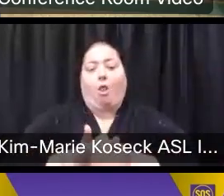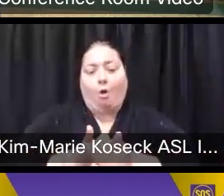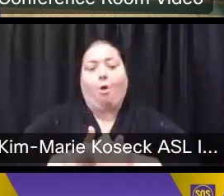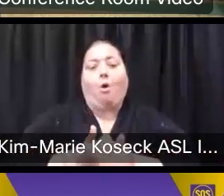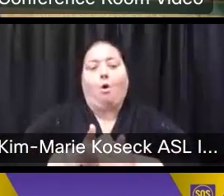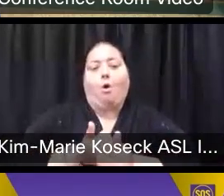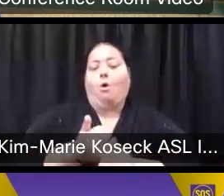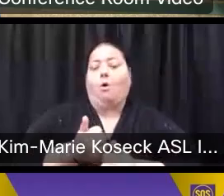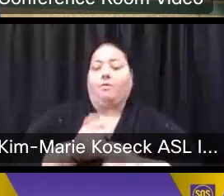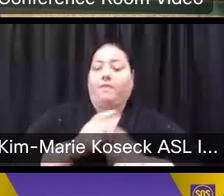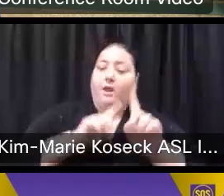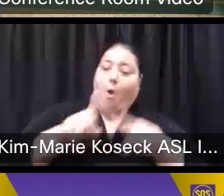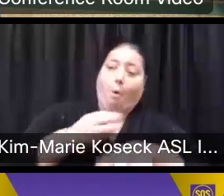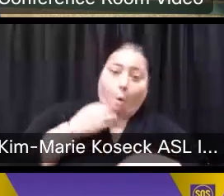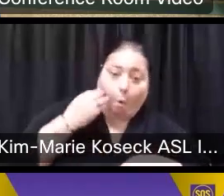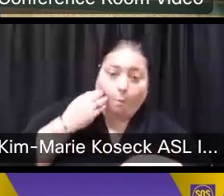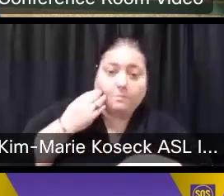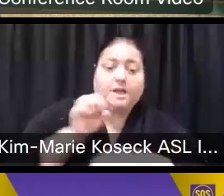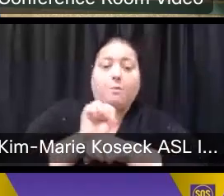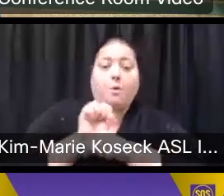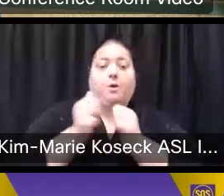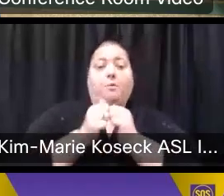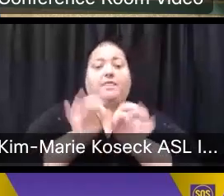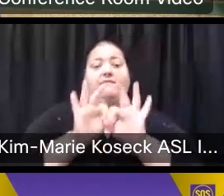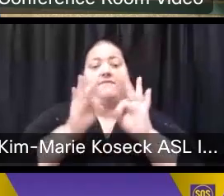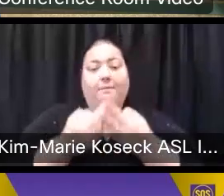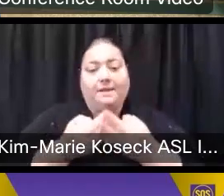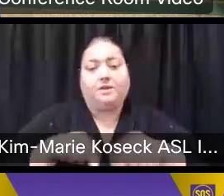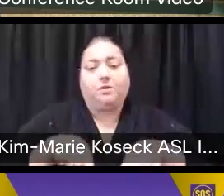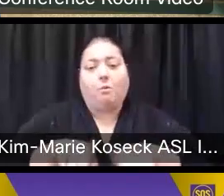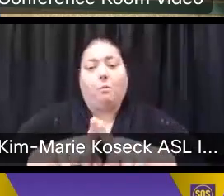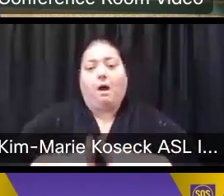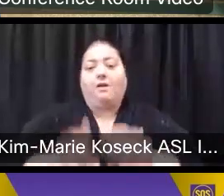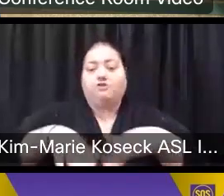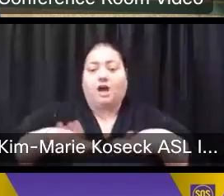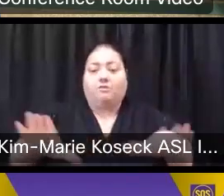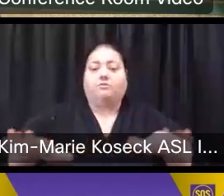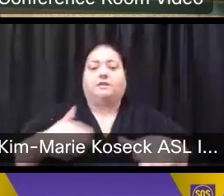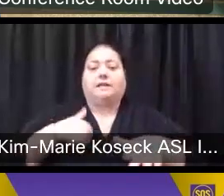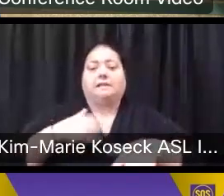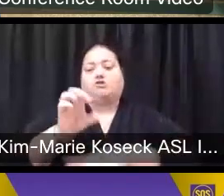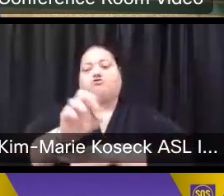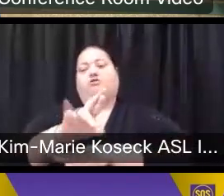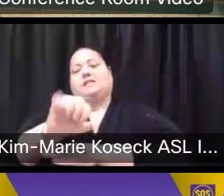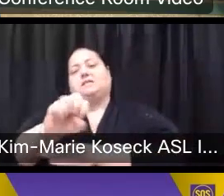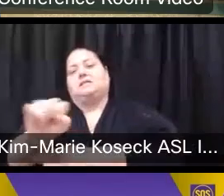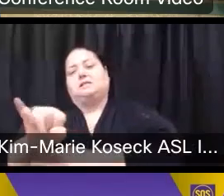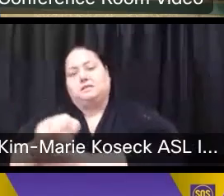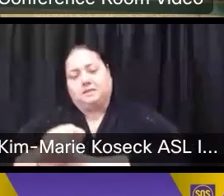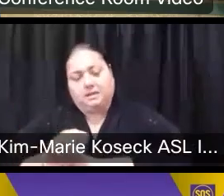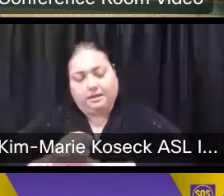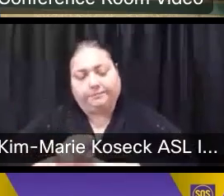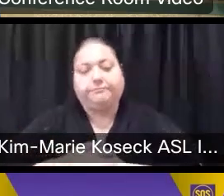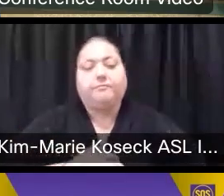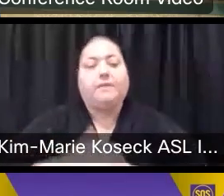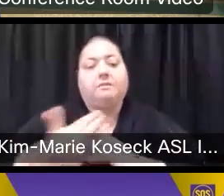teams that go into the homes and work with families while their child is in crisis. Next slide,